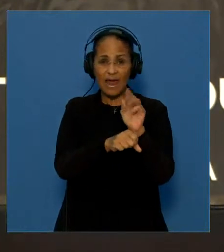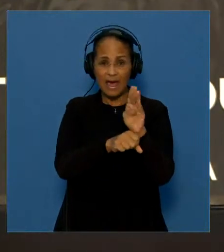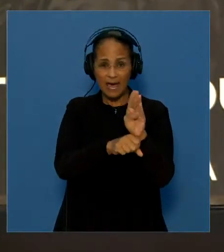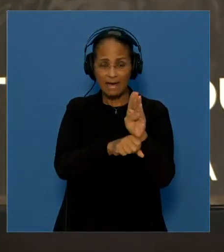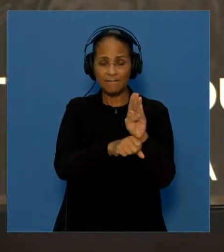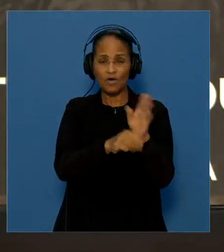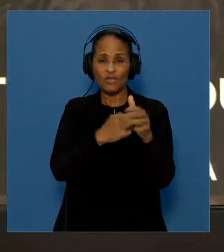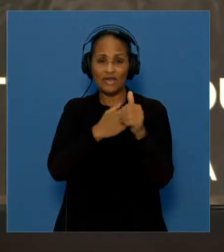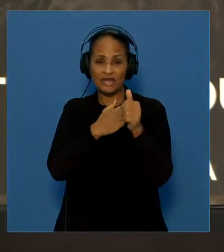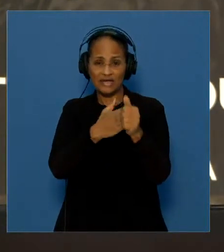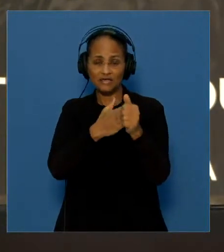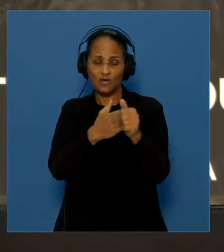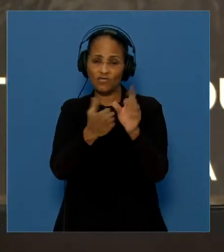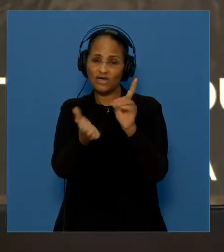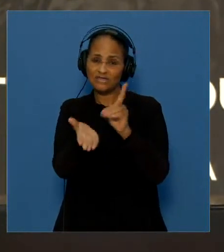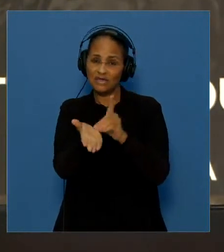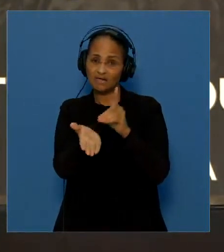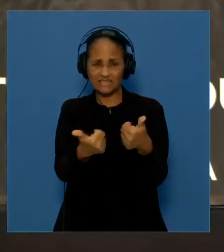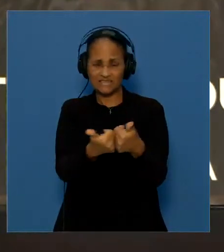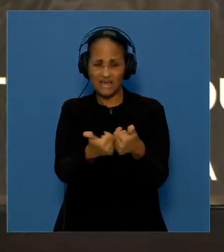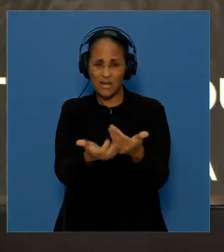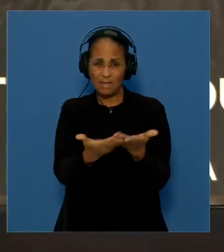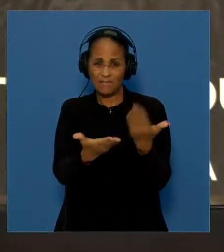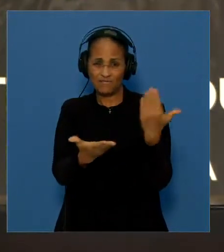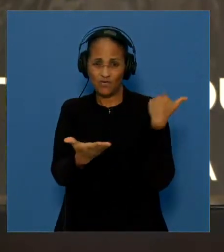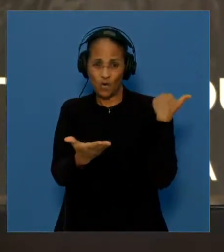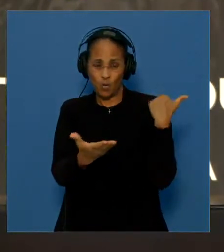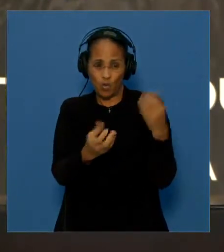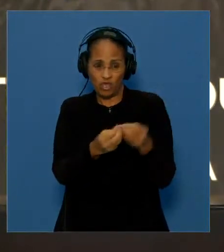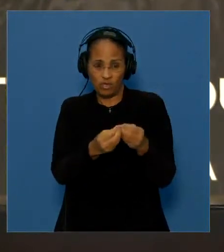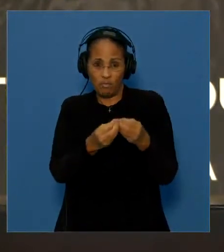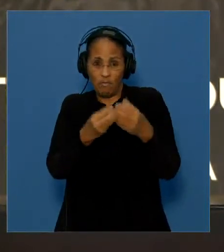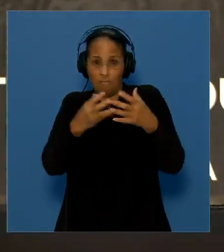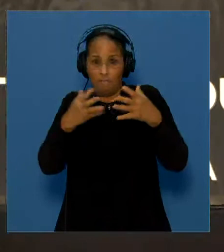under the leadership of Dr. Karika Weldon, with the